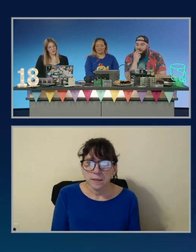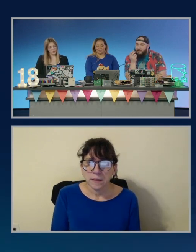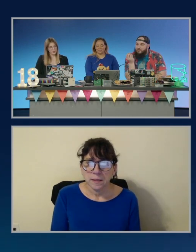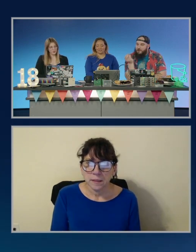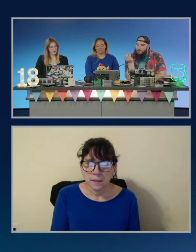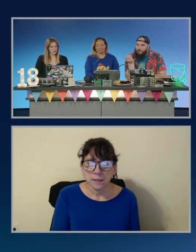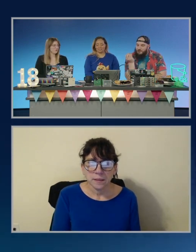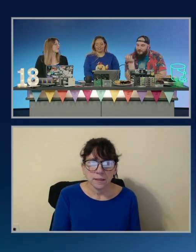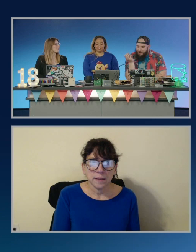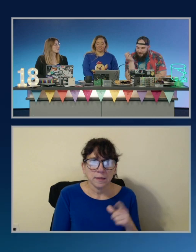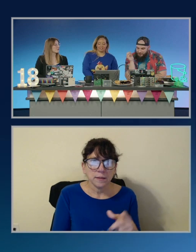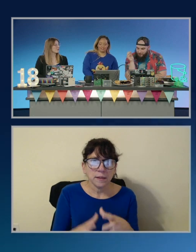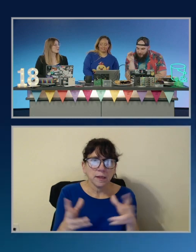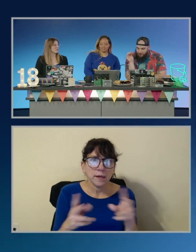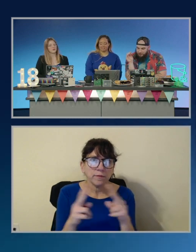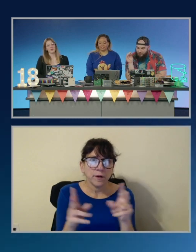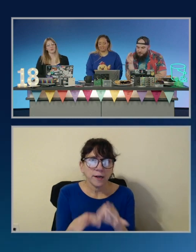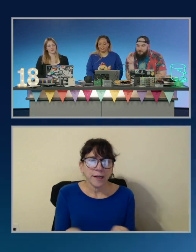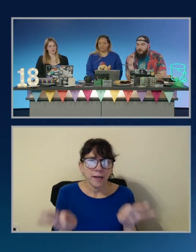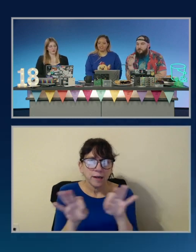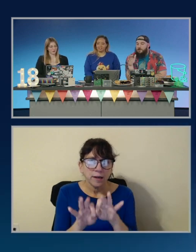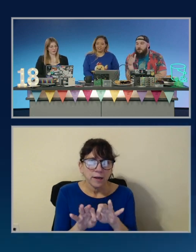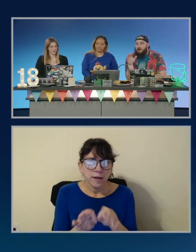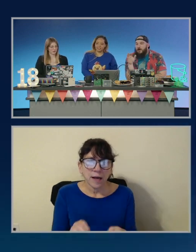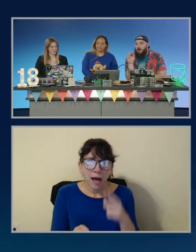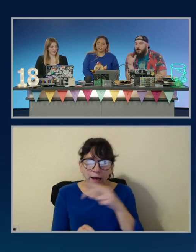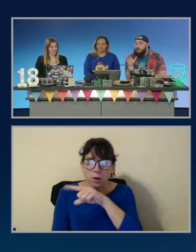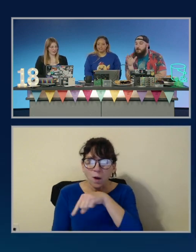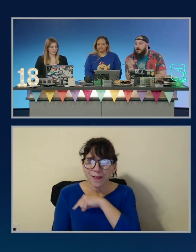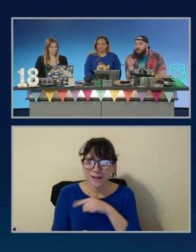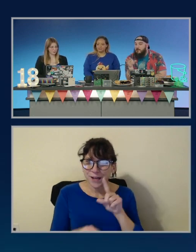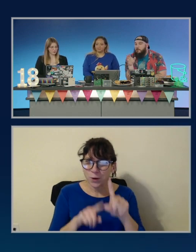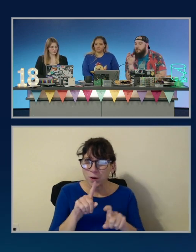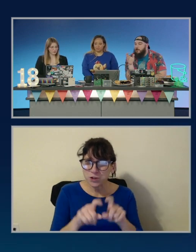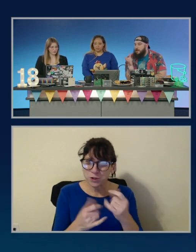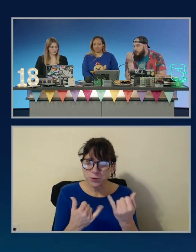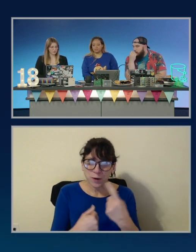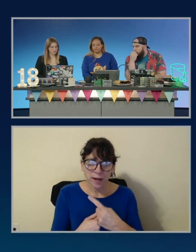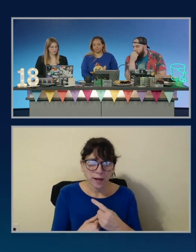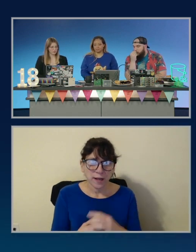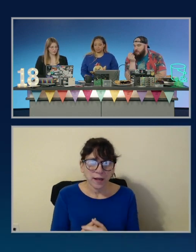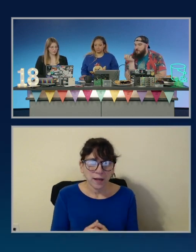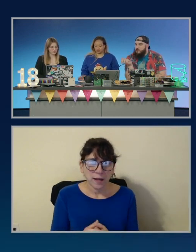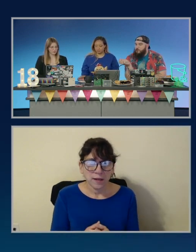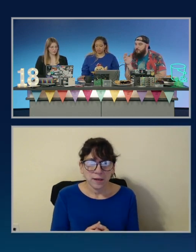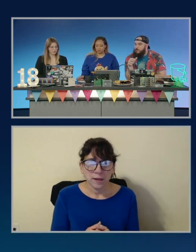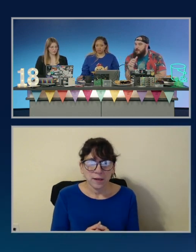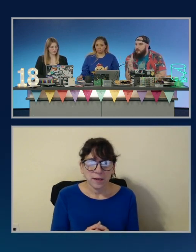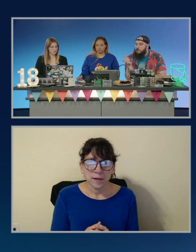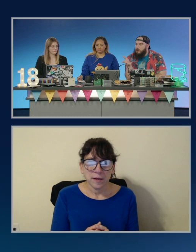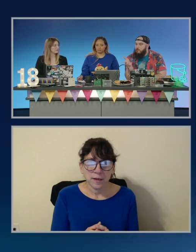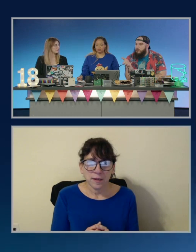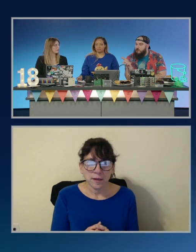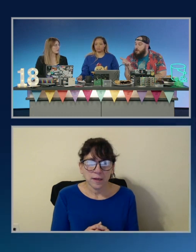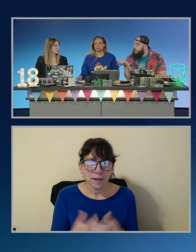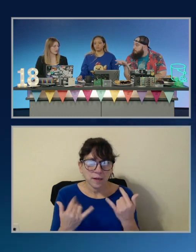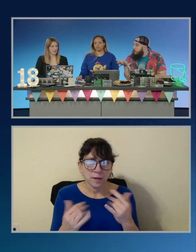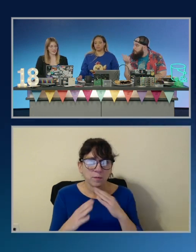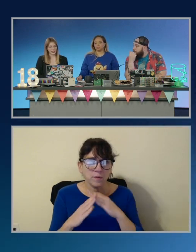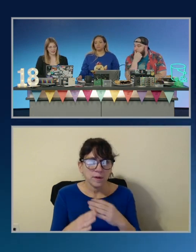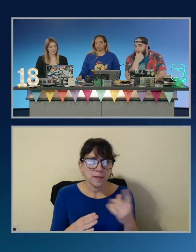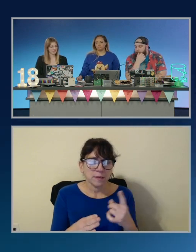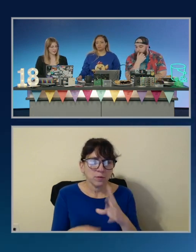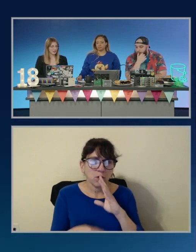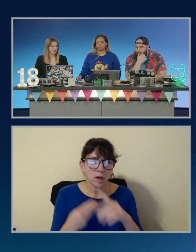There's a lot of very important high quality questions today. So, so we've added here. Technically now this model should also prevent anybody talking about the shepherd's